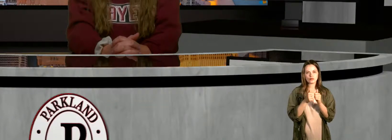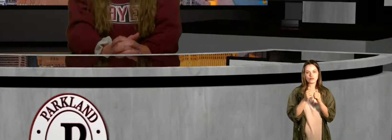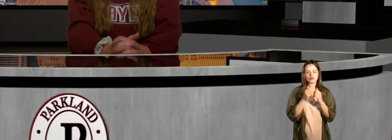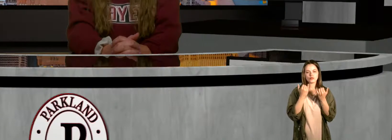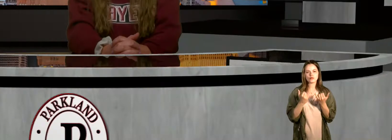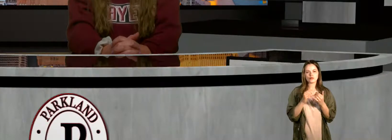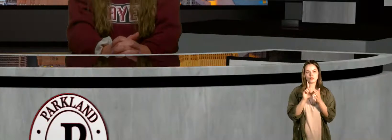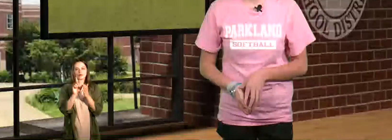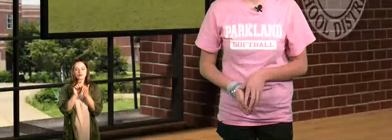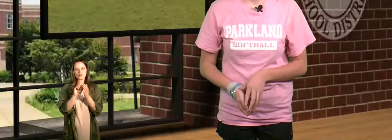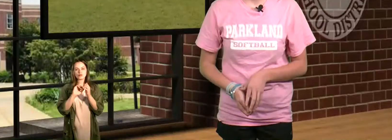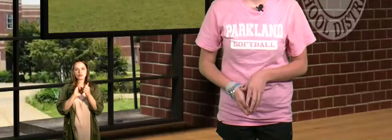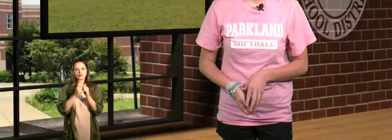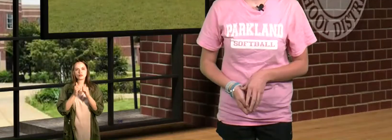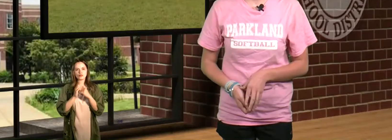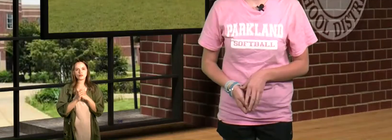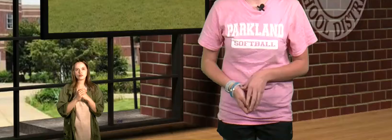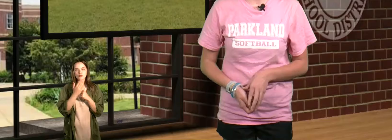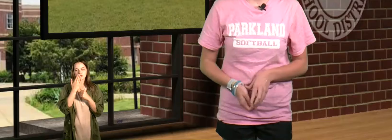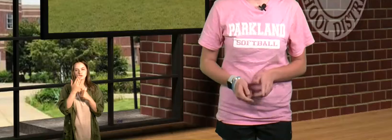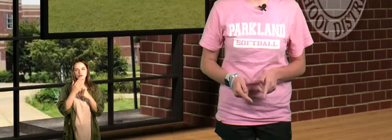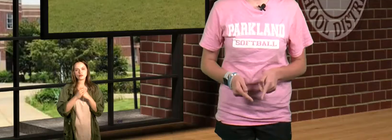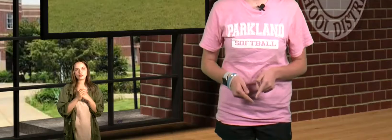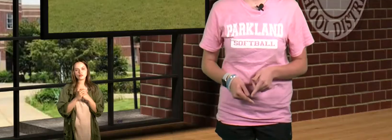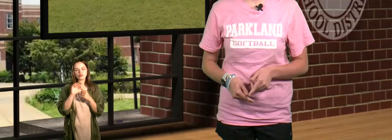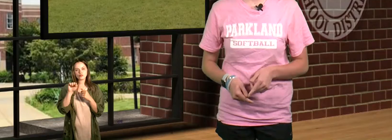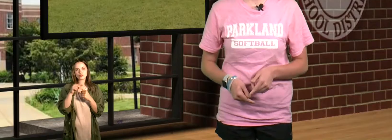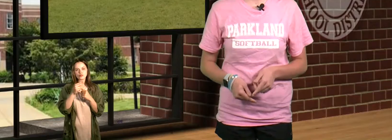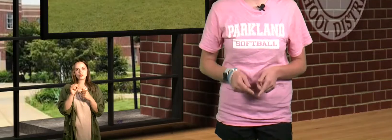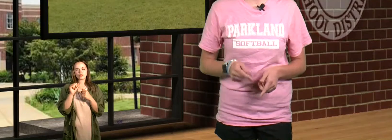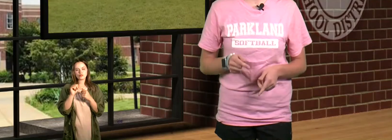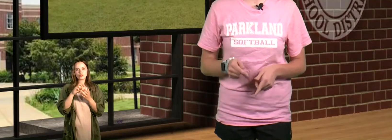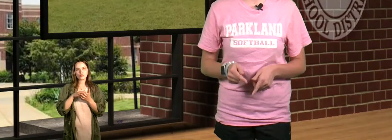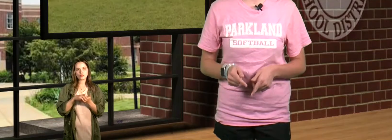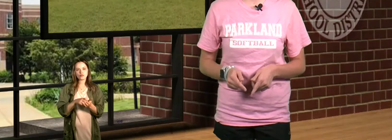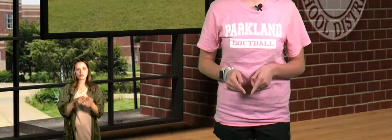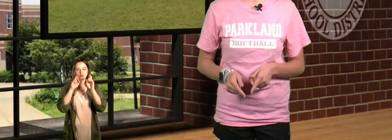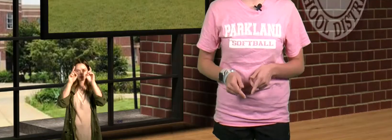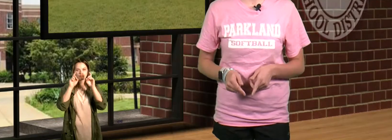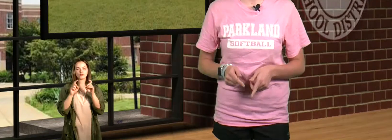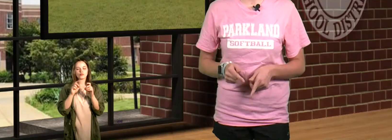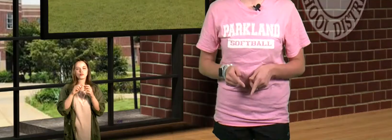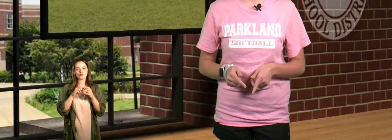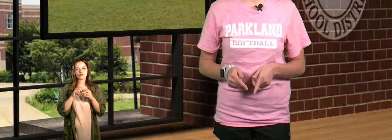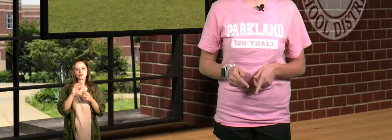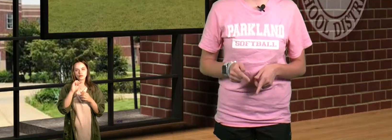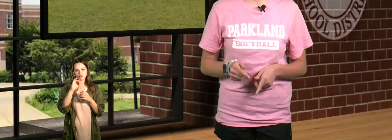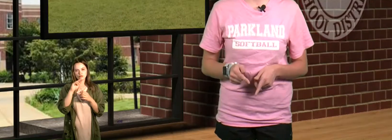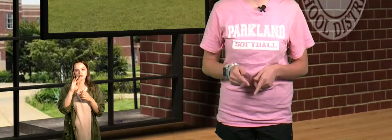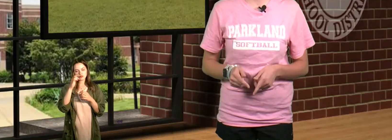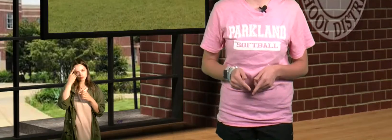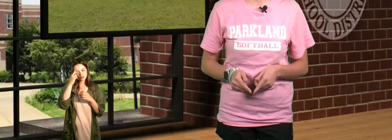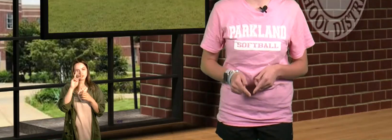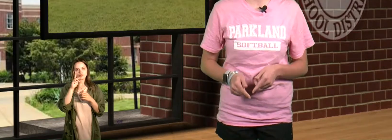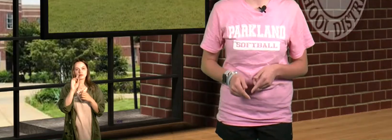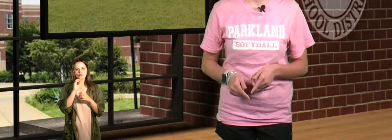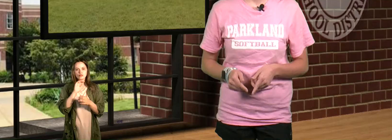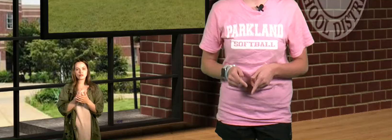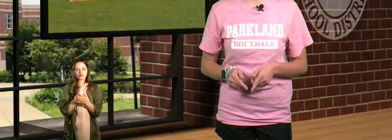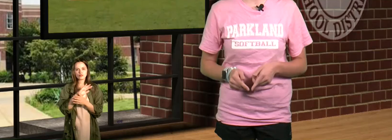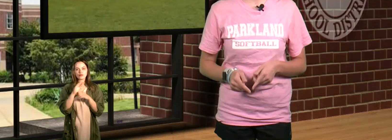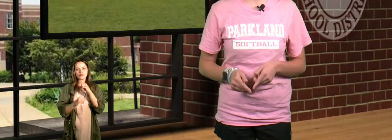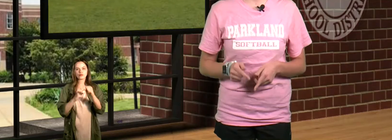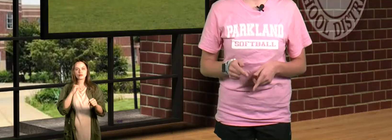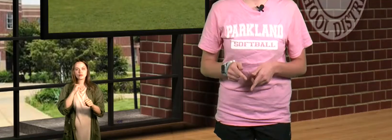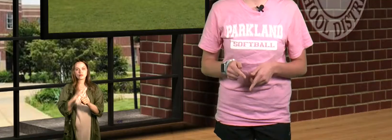Maddie Beers with sports. Thank you, Mallory. Parkland JV Ice Hockey is in desperate need for a goalie for the 2018-2019 school year.